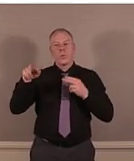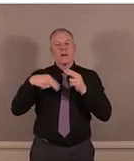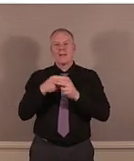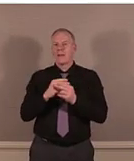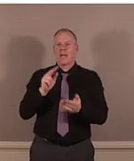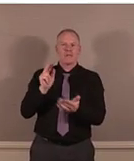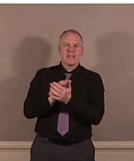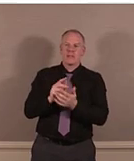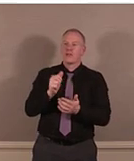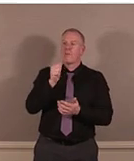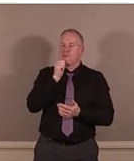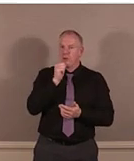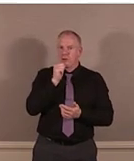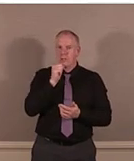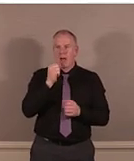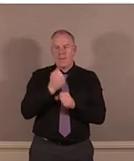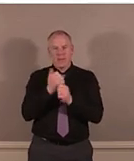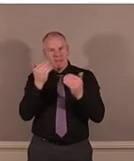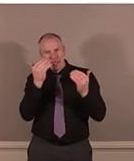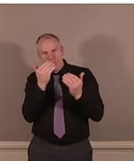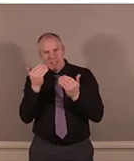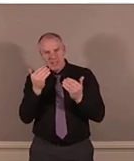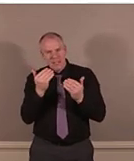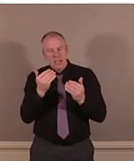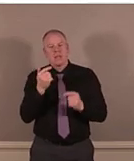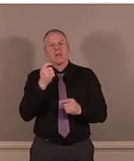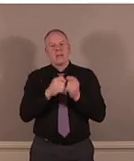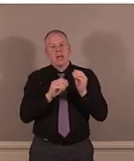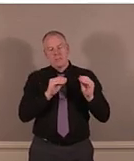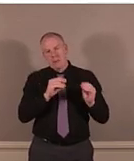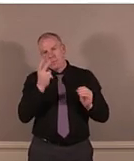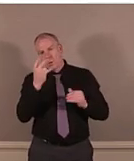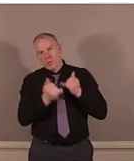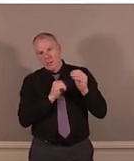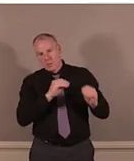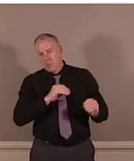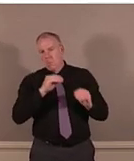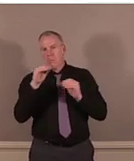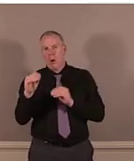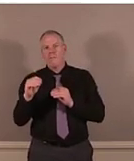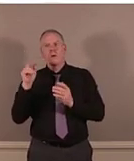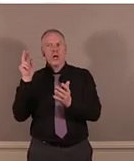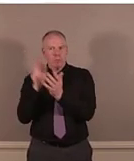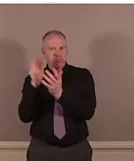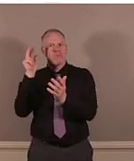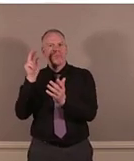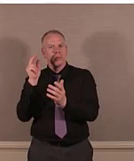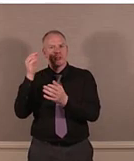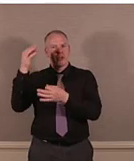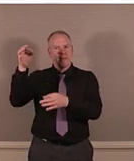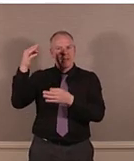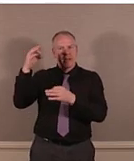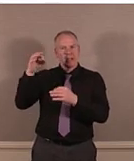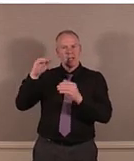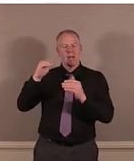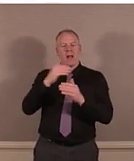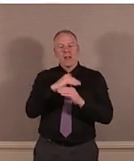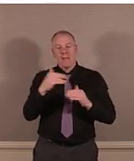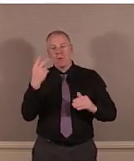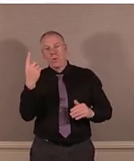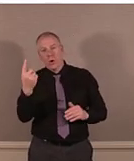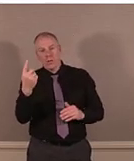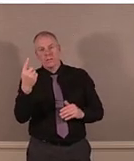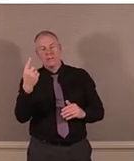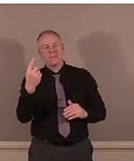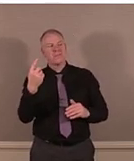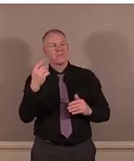unaccredited literacy, and you might move then maybe after 2 years to maybe do an accredited course, and then you'd move from level 1,